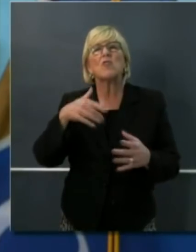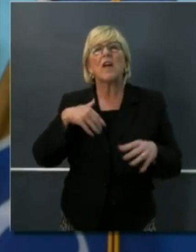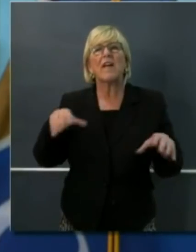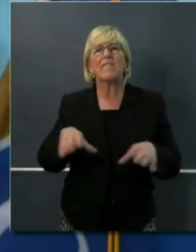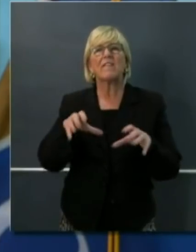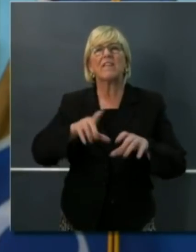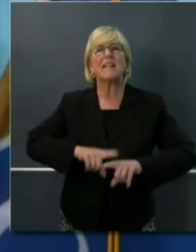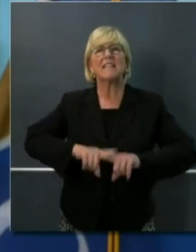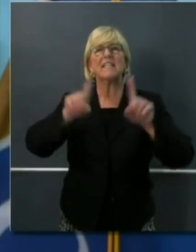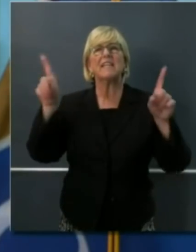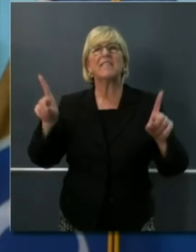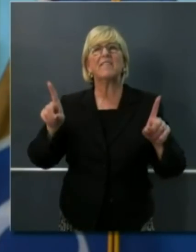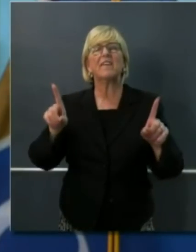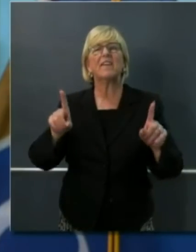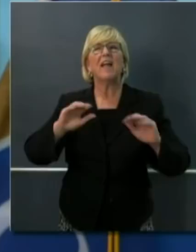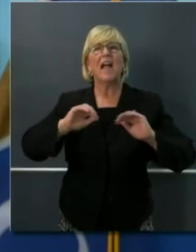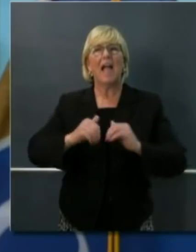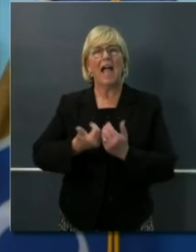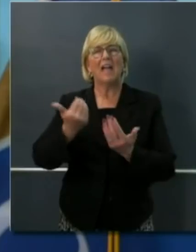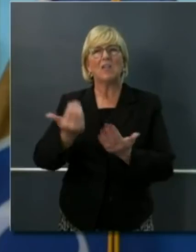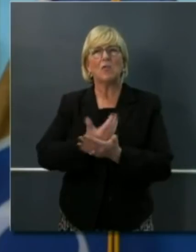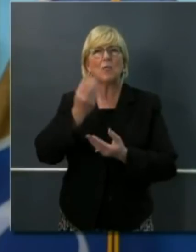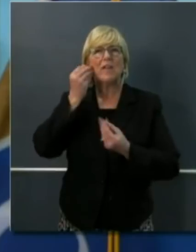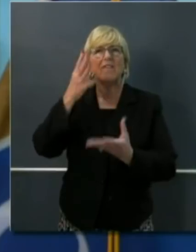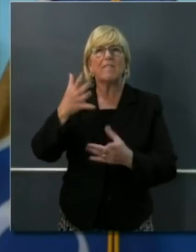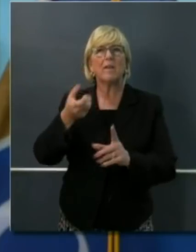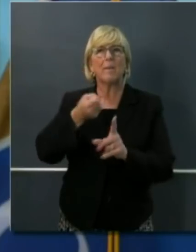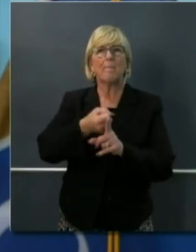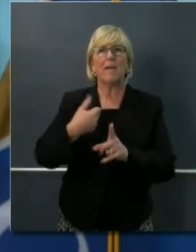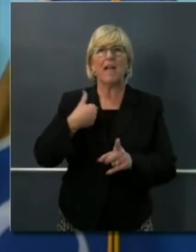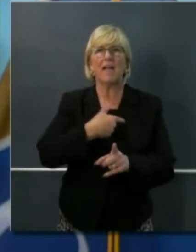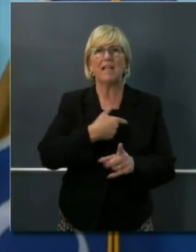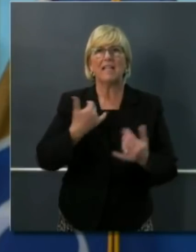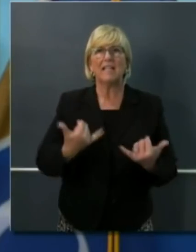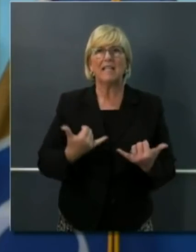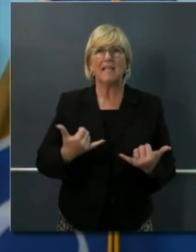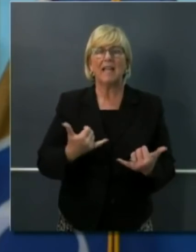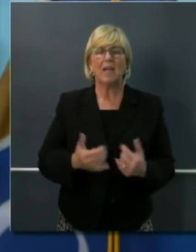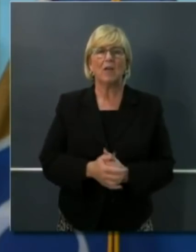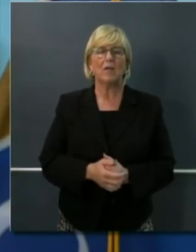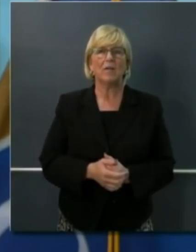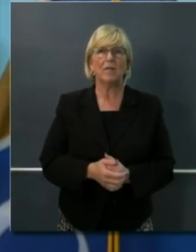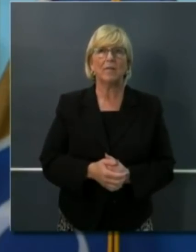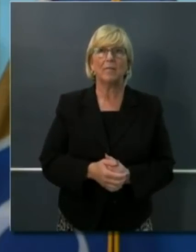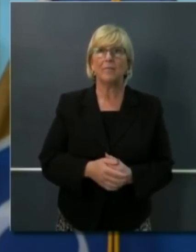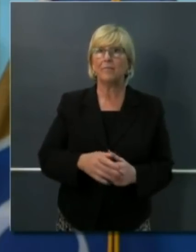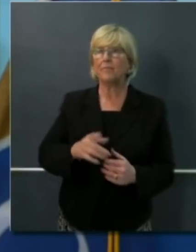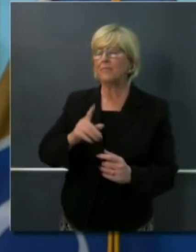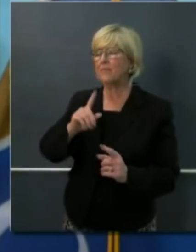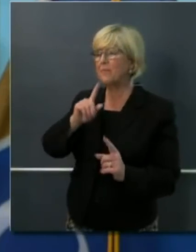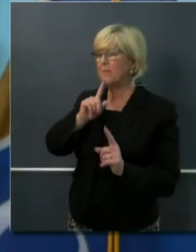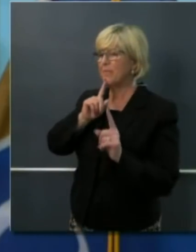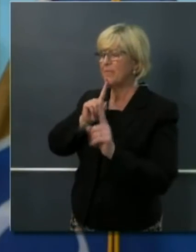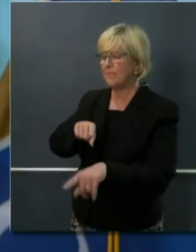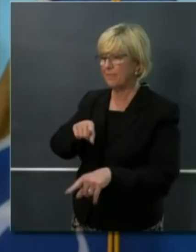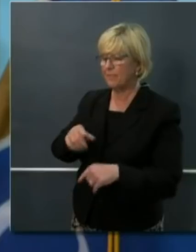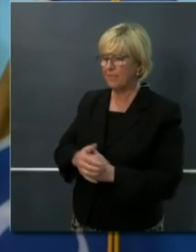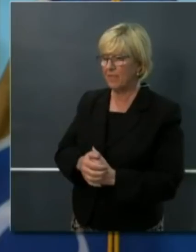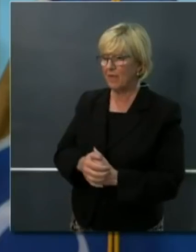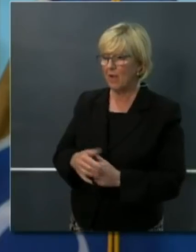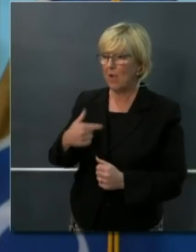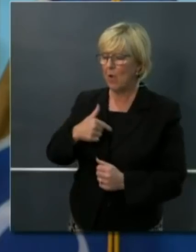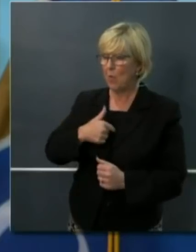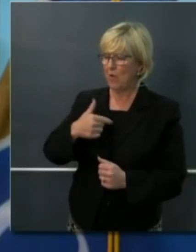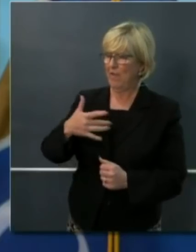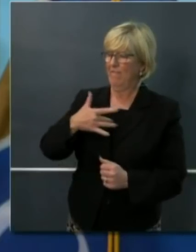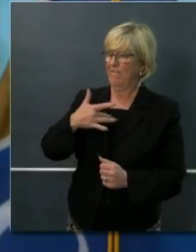And how does this new info affect us going forward? Well, we've actually directed beyond just Santa Clara, go back as far as